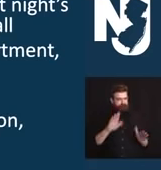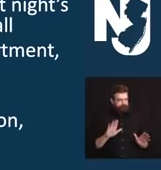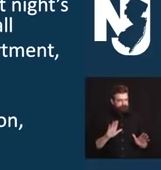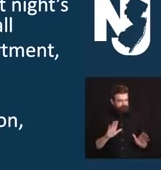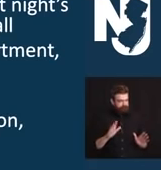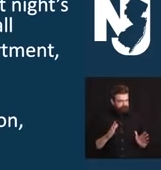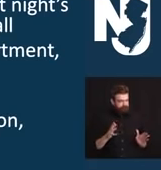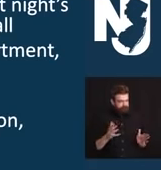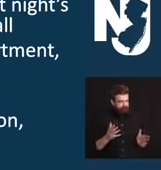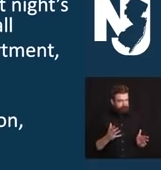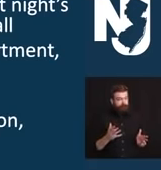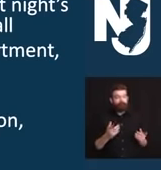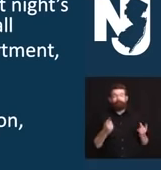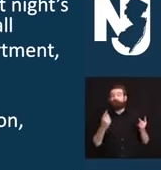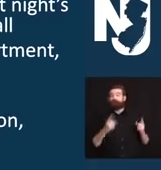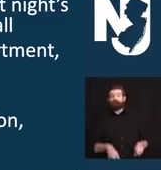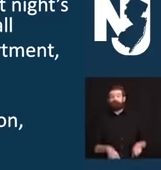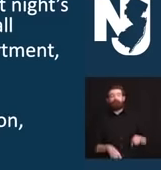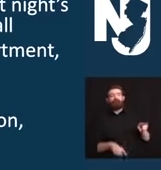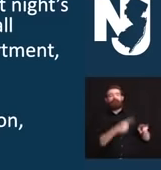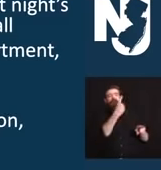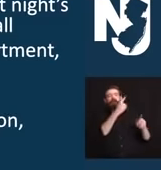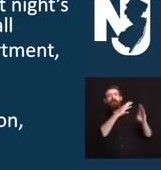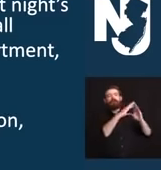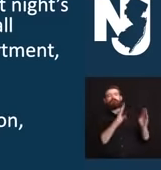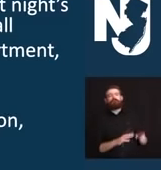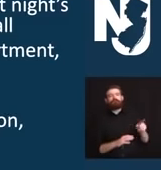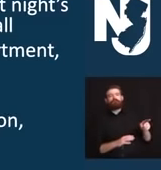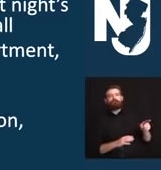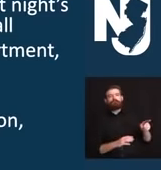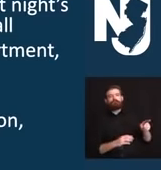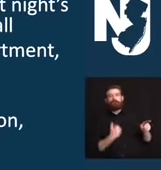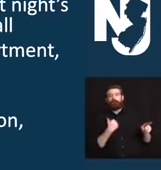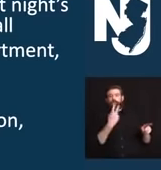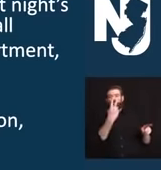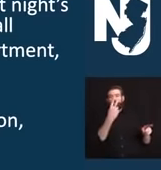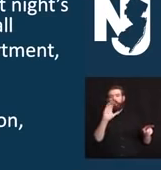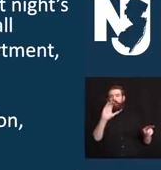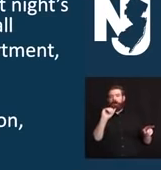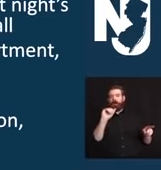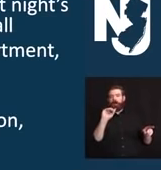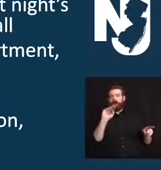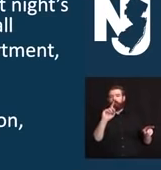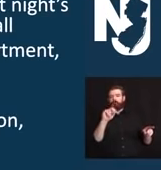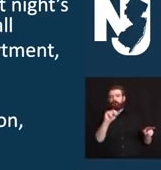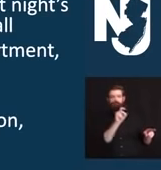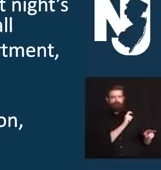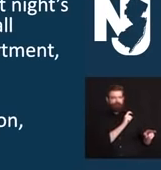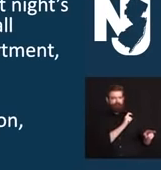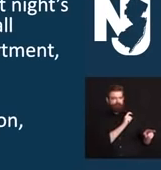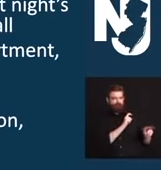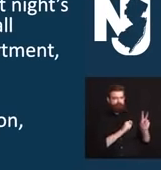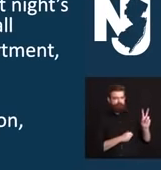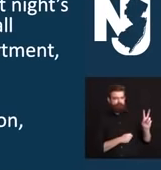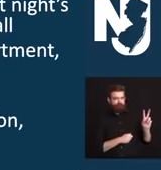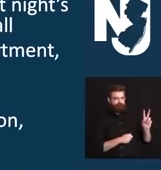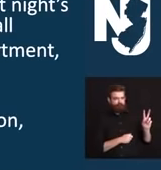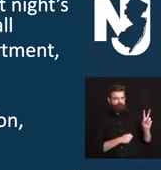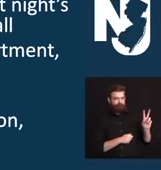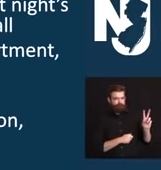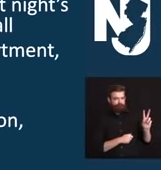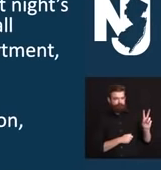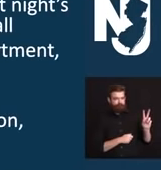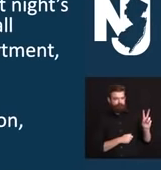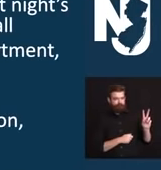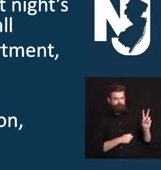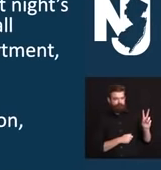house of 2 Camden police officers last night while the couple was at home with their 10-month-old child. Again,